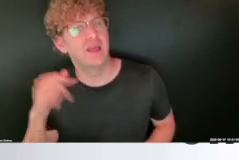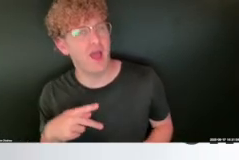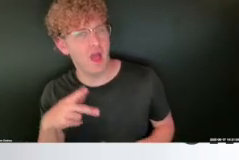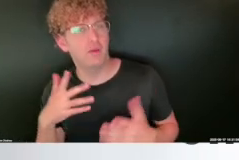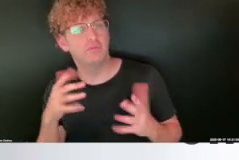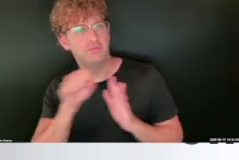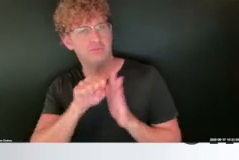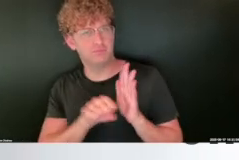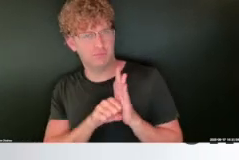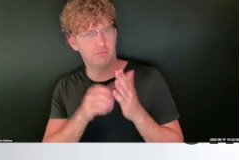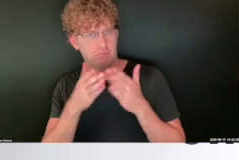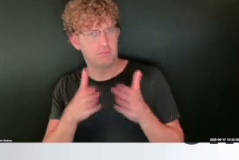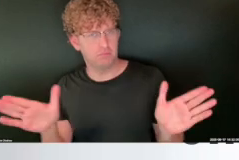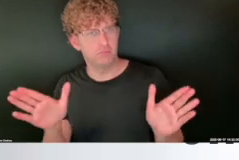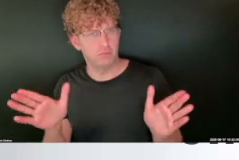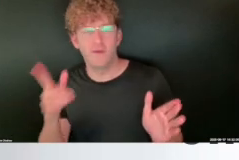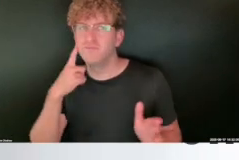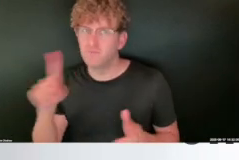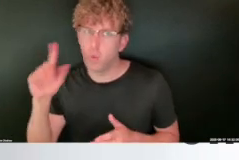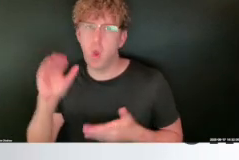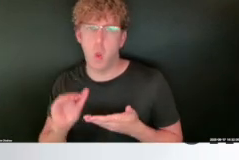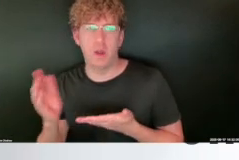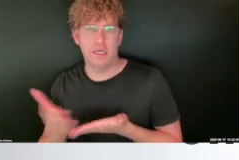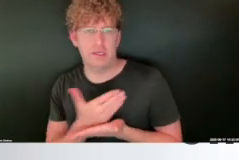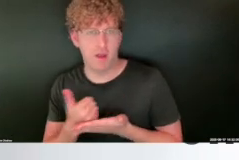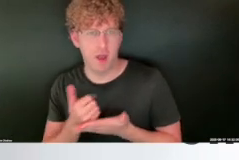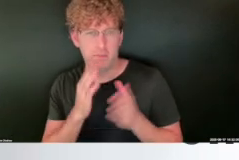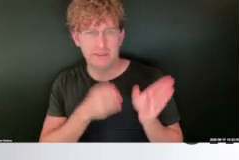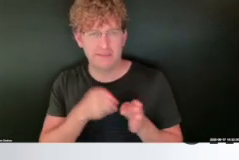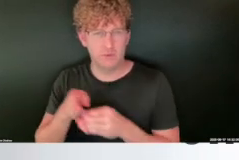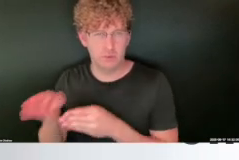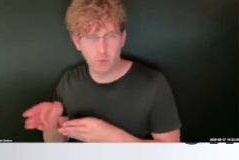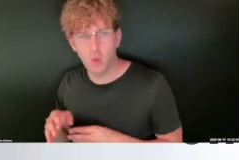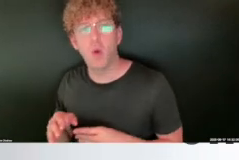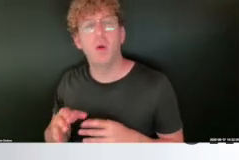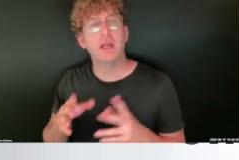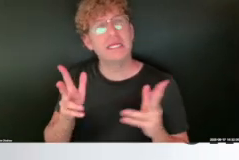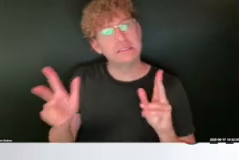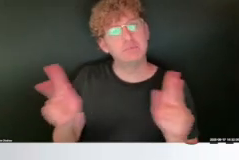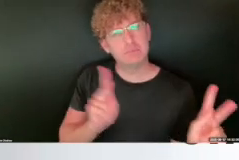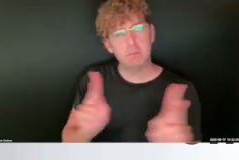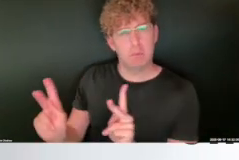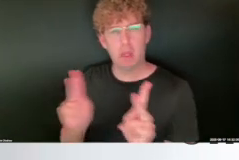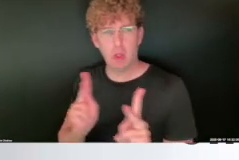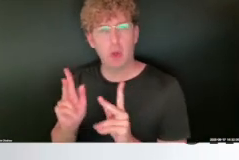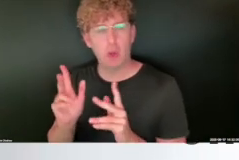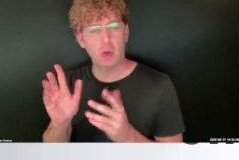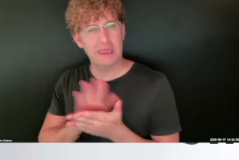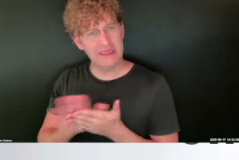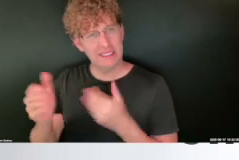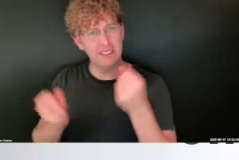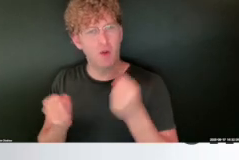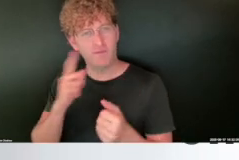individuals. So it mirrors Clean Cars for All of the regional programs, that it's a program focused towards low-income